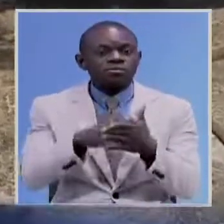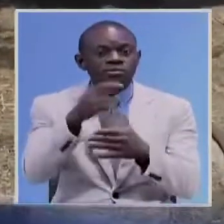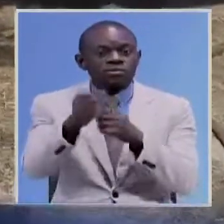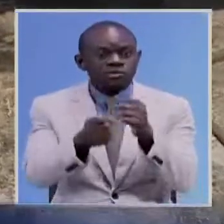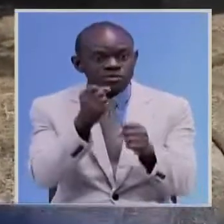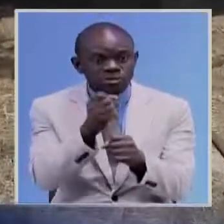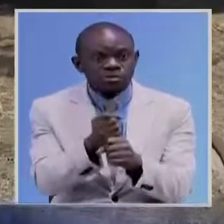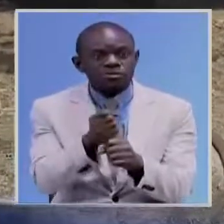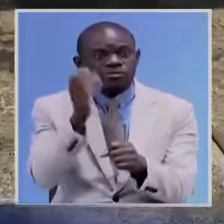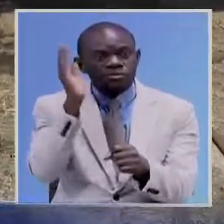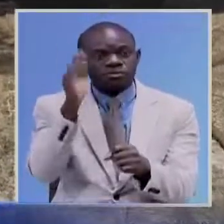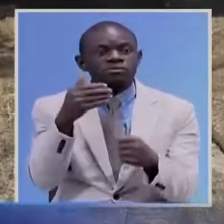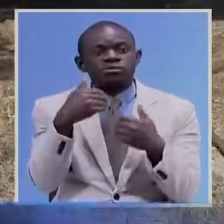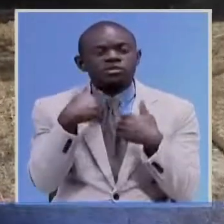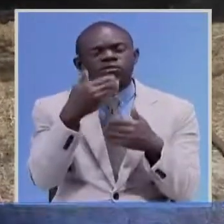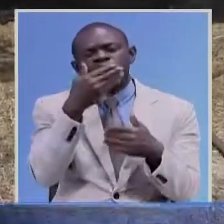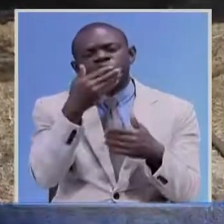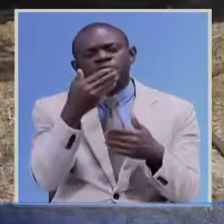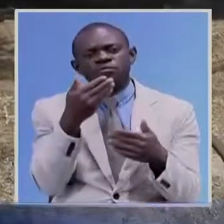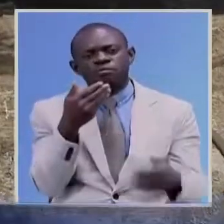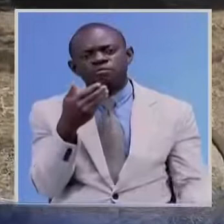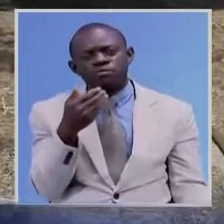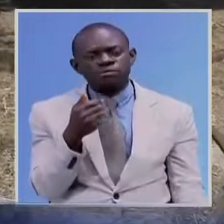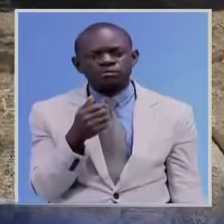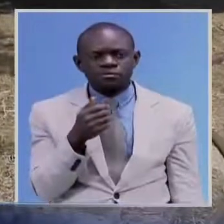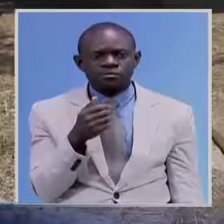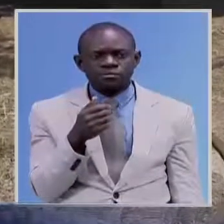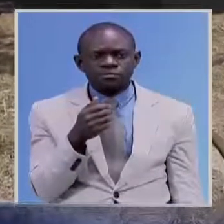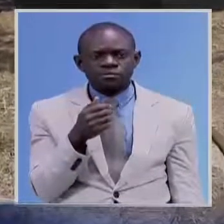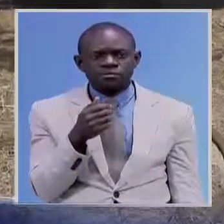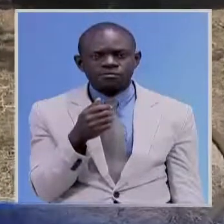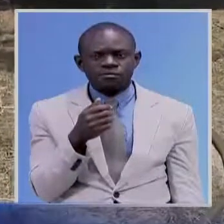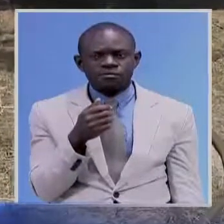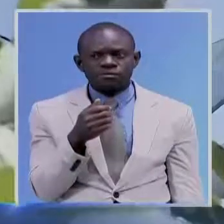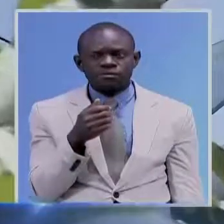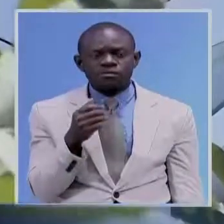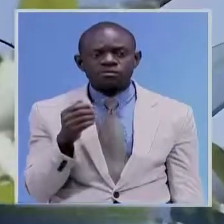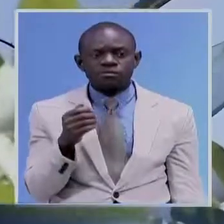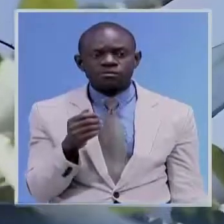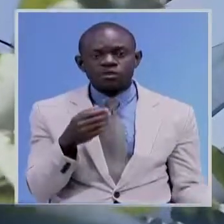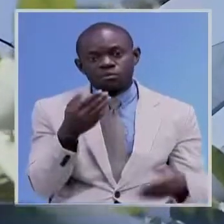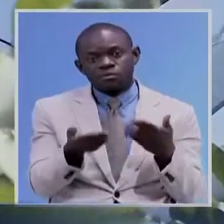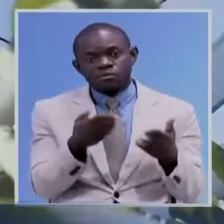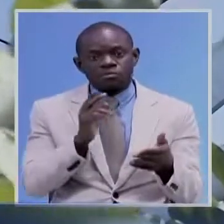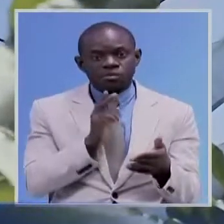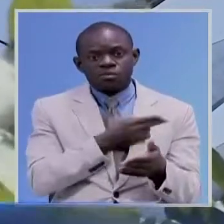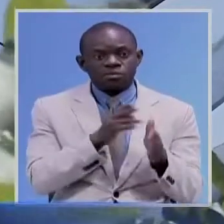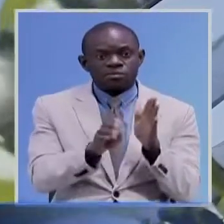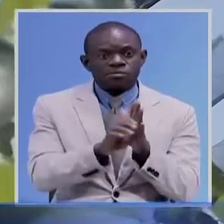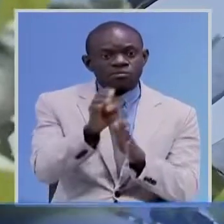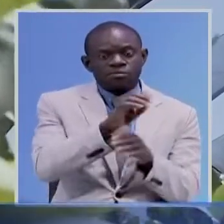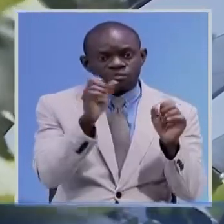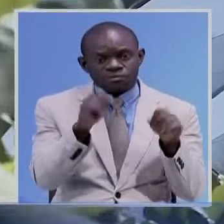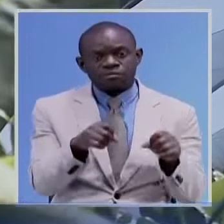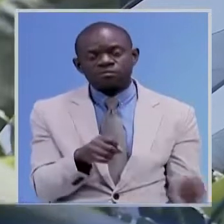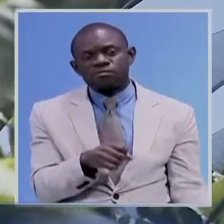best nut that there is. So we see ourselves being able to export. And Western Province PS gives an update on